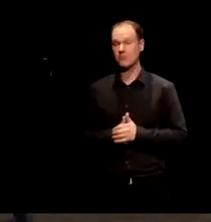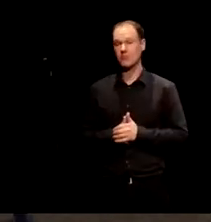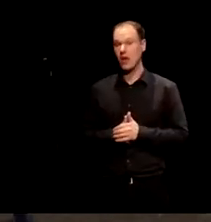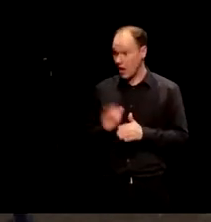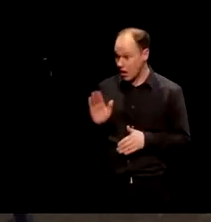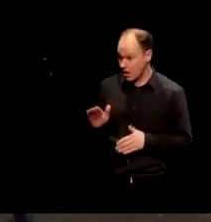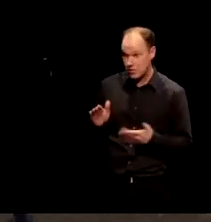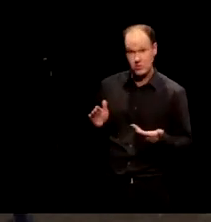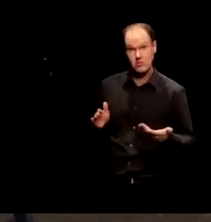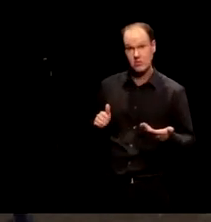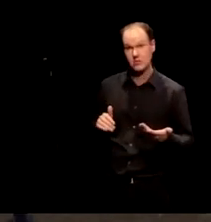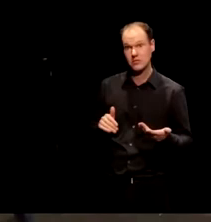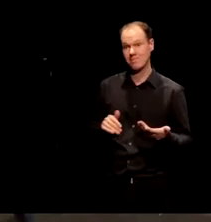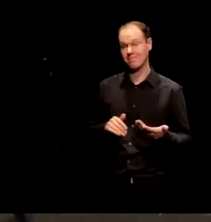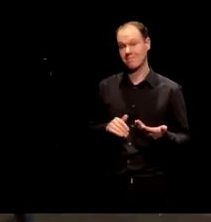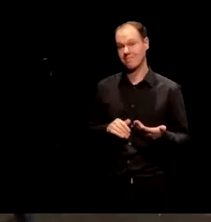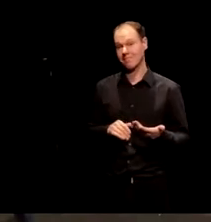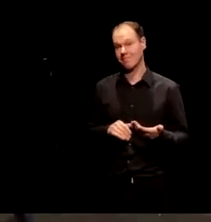Ruth.